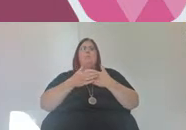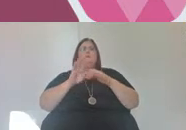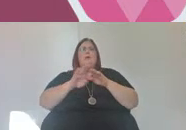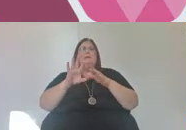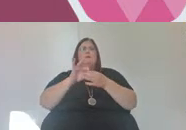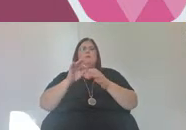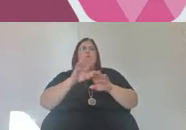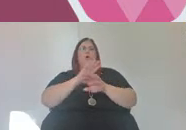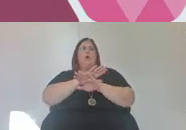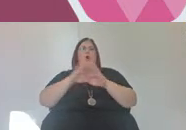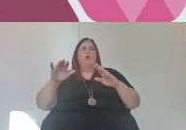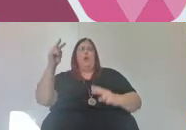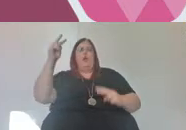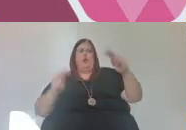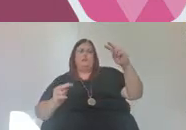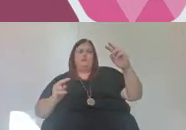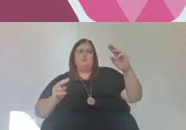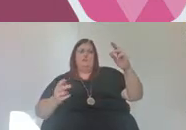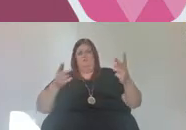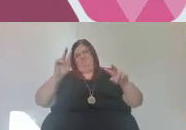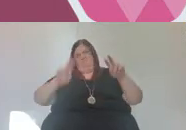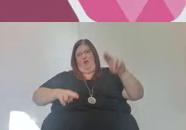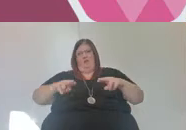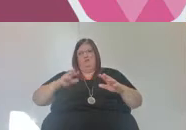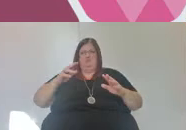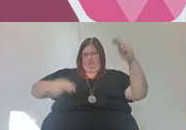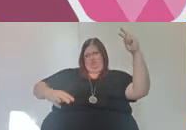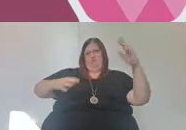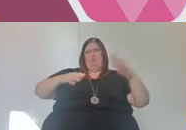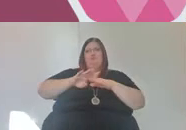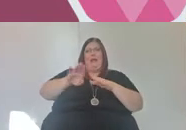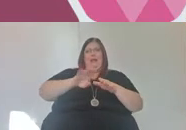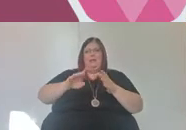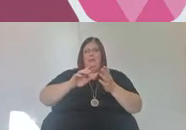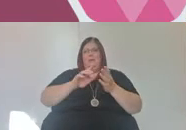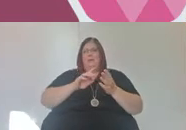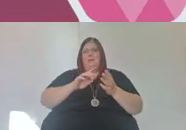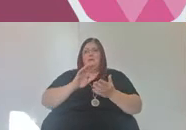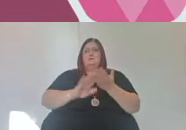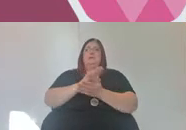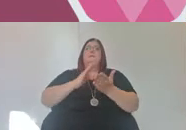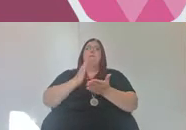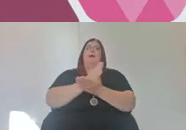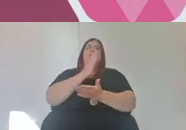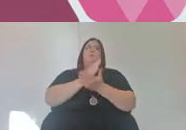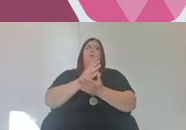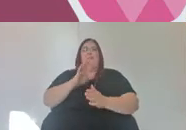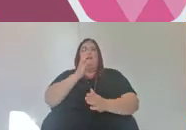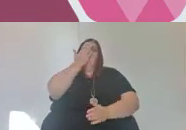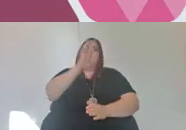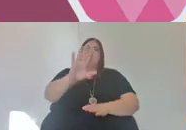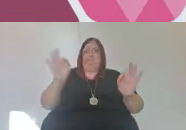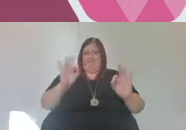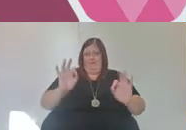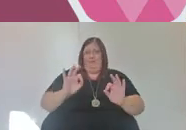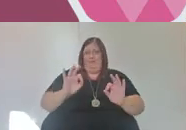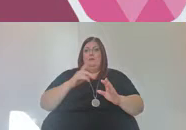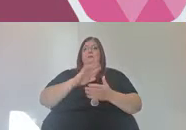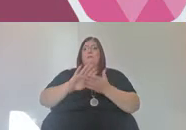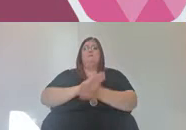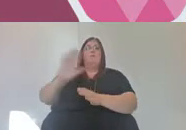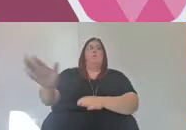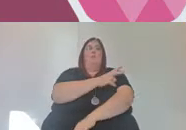that all staff have a good understanding and awareness of all of these important matters, and new staff coming into the CCG will be